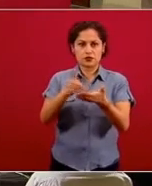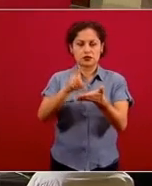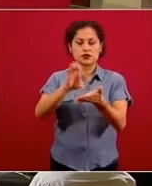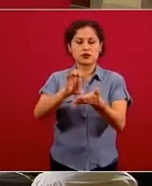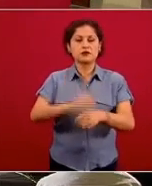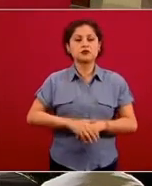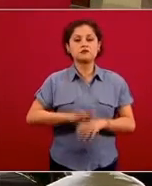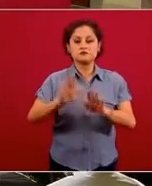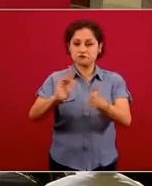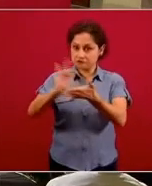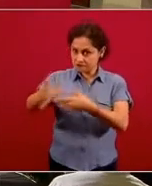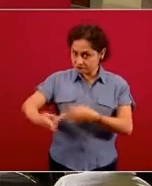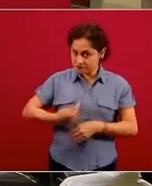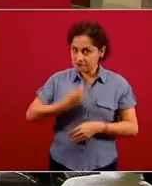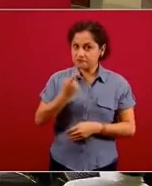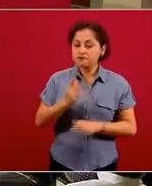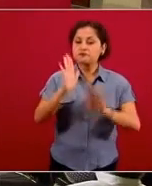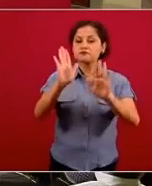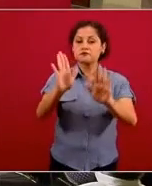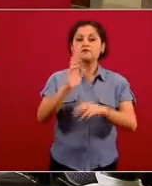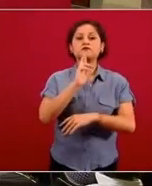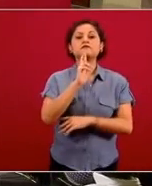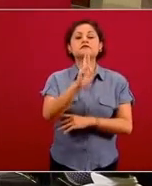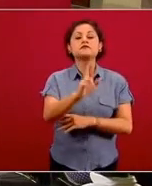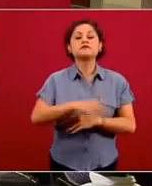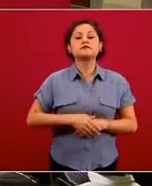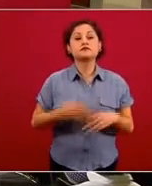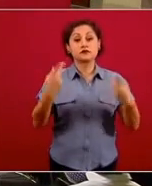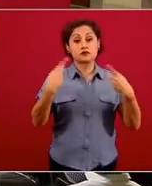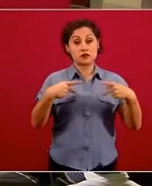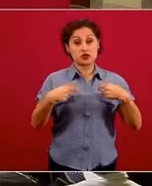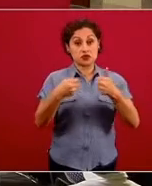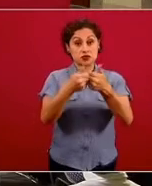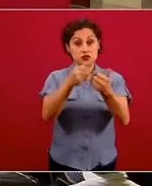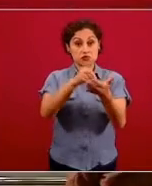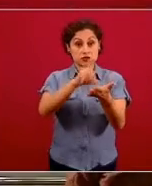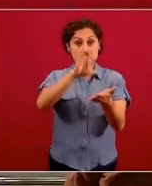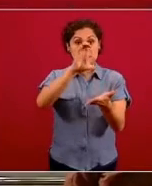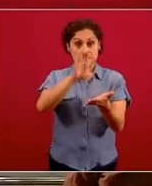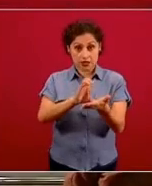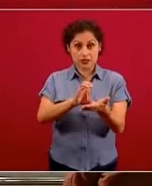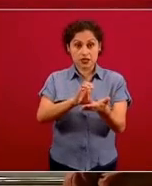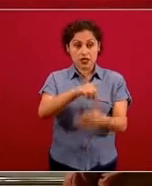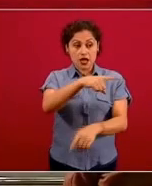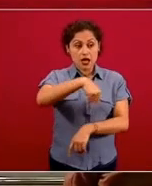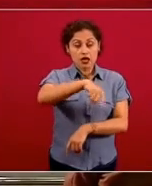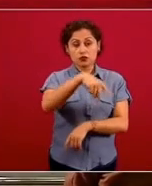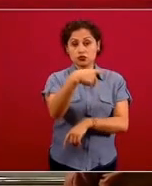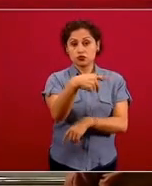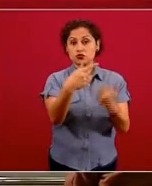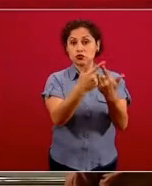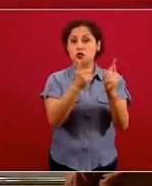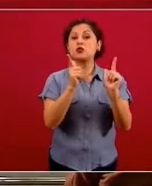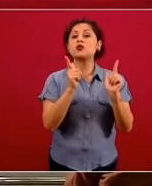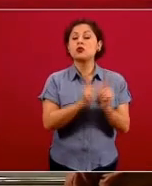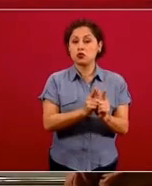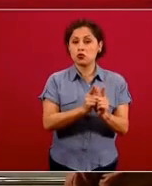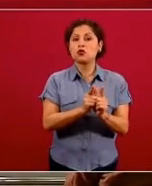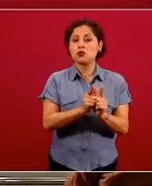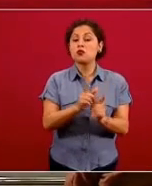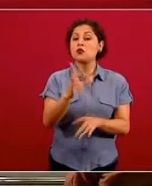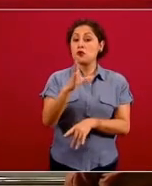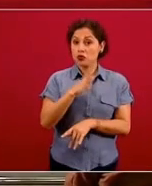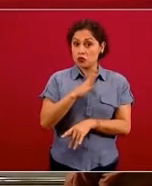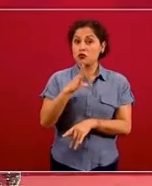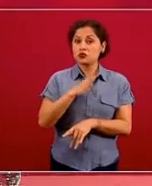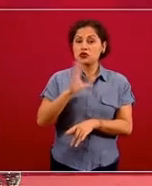Okay, people with disabilities, thank you. Thank you so much for that question. Yes, People with disabilities have a